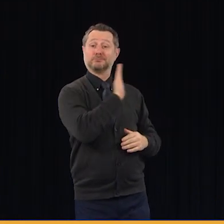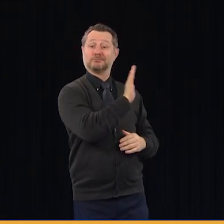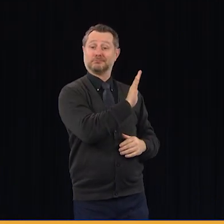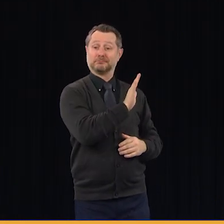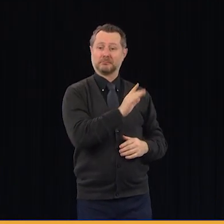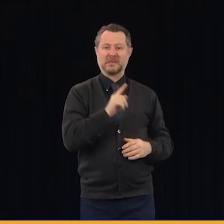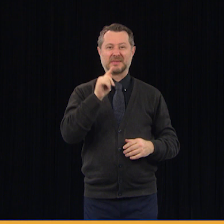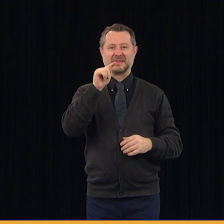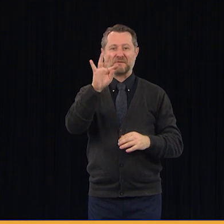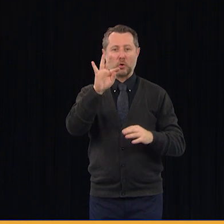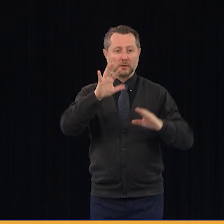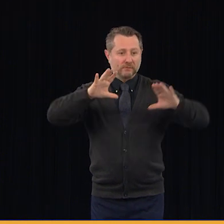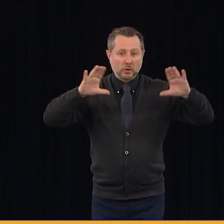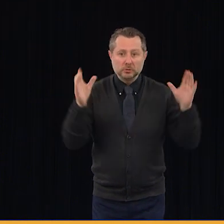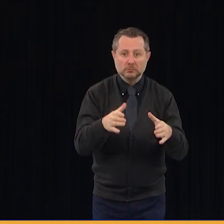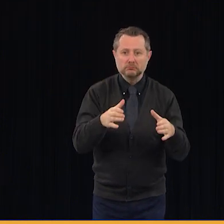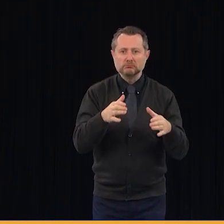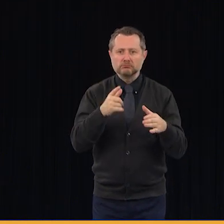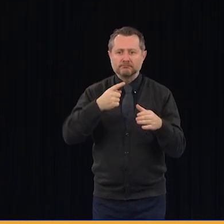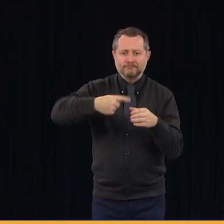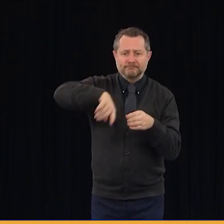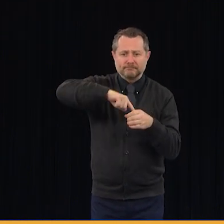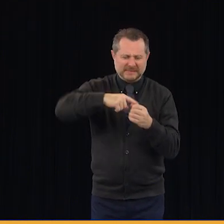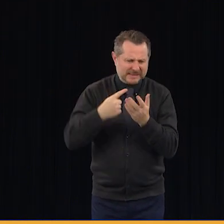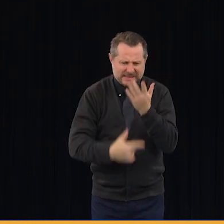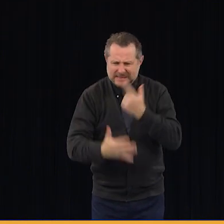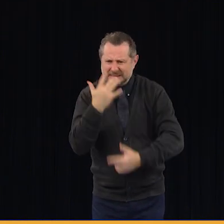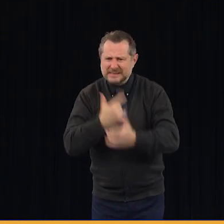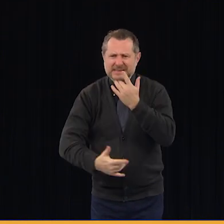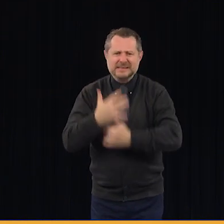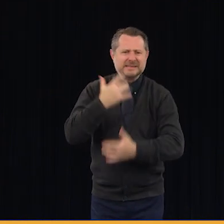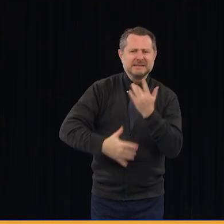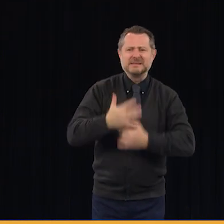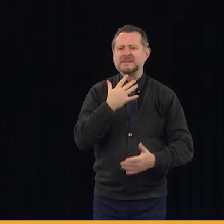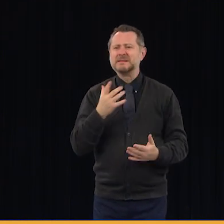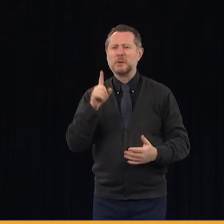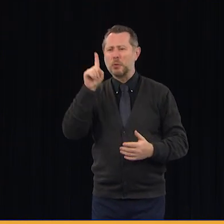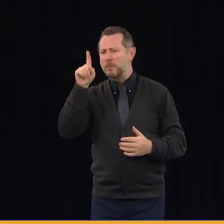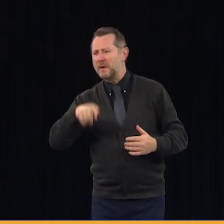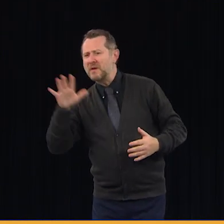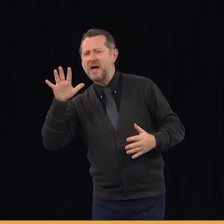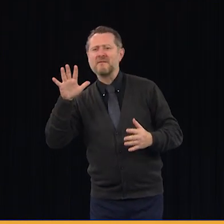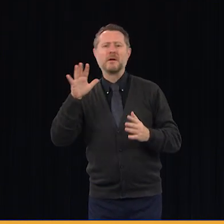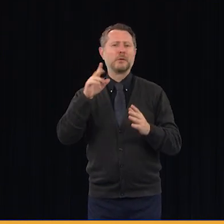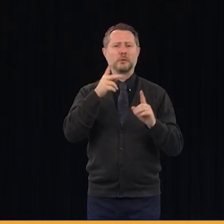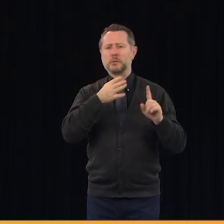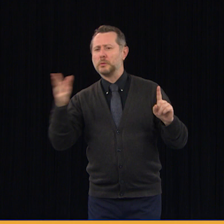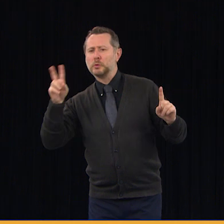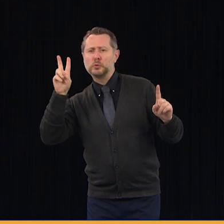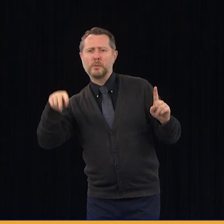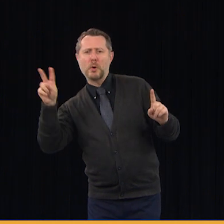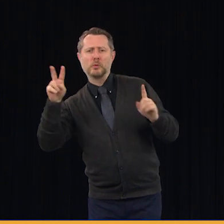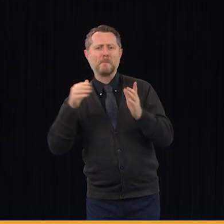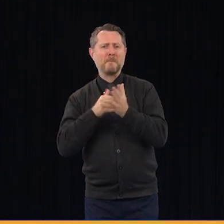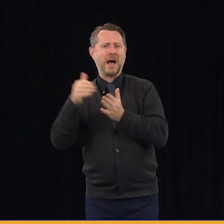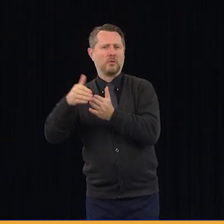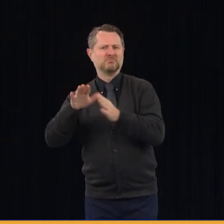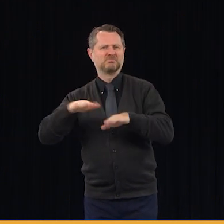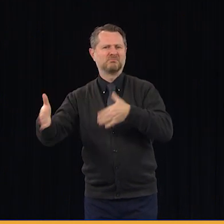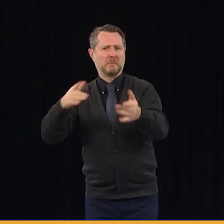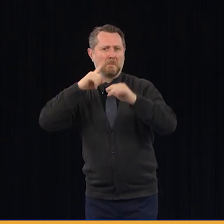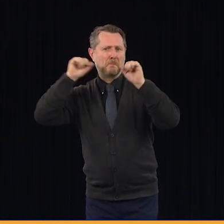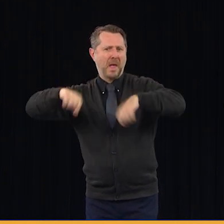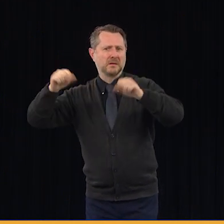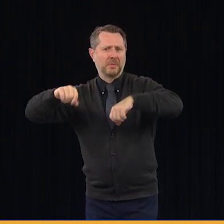about 1.5 to 2.2 million deaths, okay? Their best case scenario